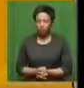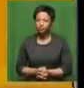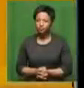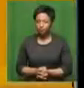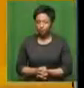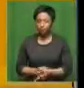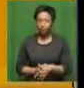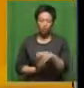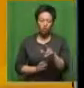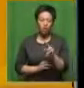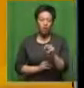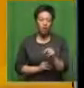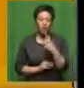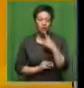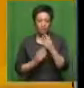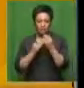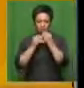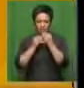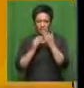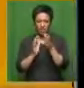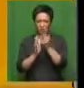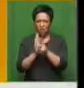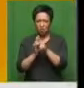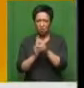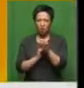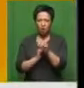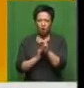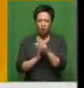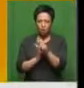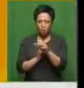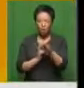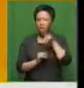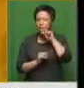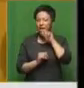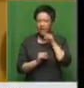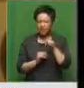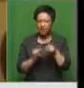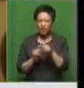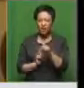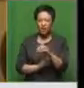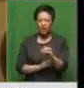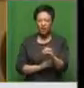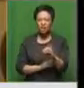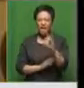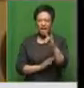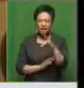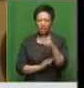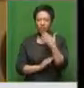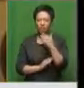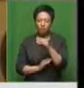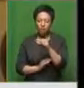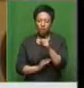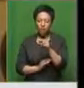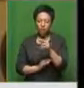According to the United Nations, plastic kills an estimated 1 million marine birds and 100,000 marine animals each year. Plastic